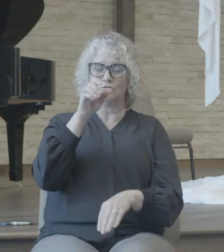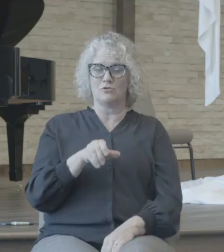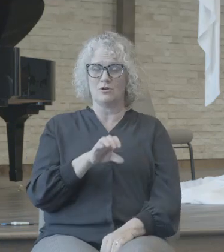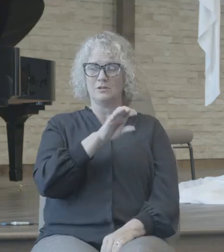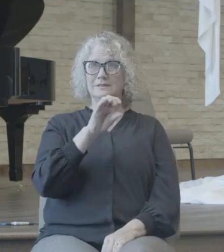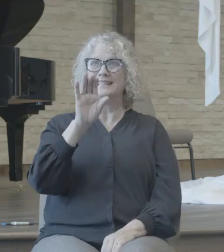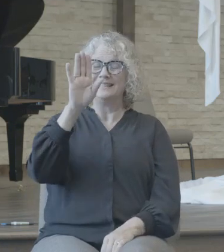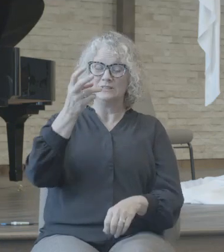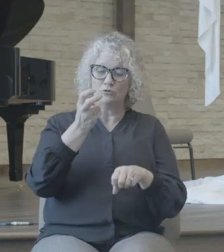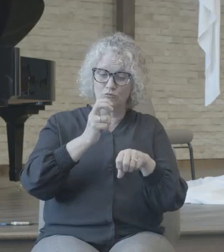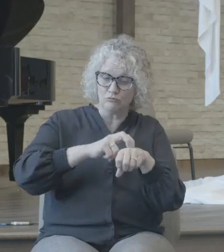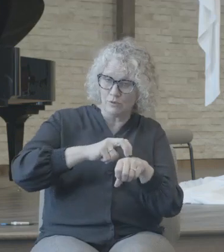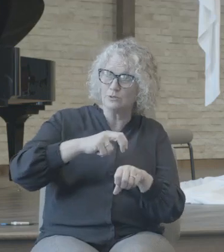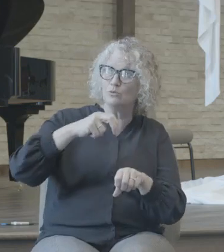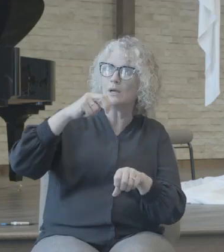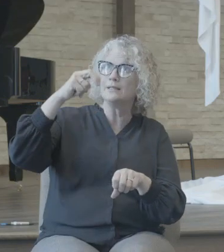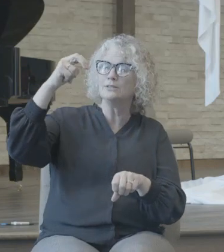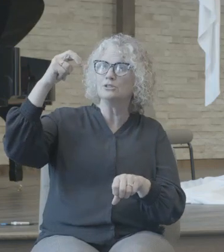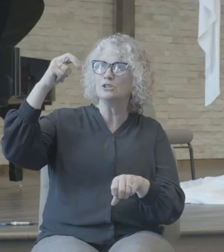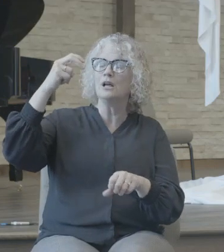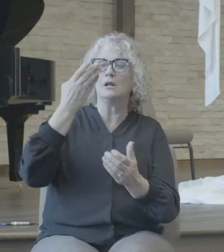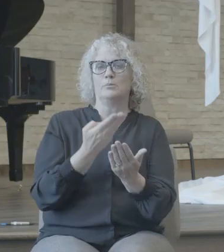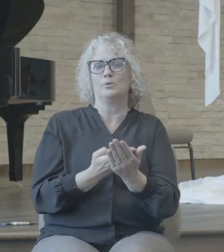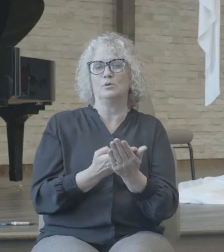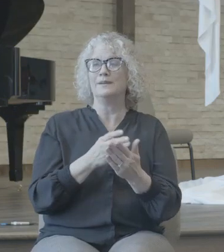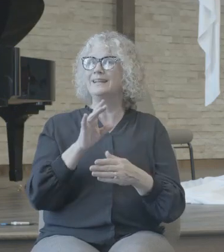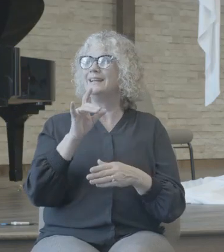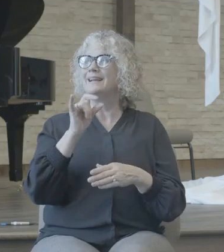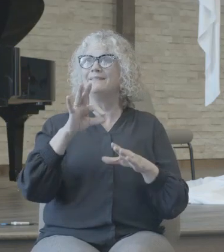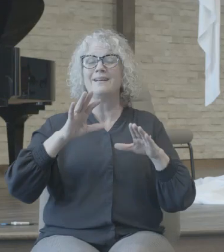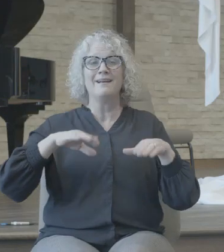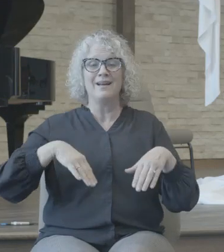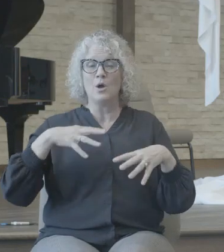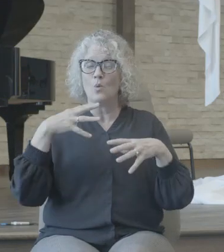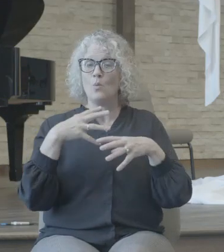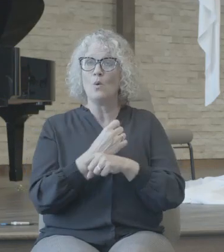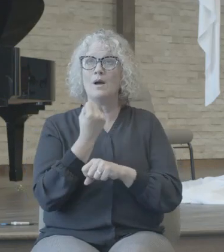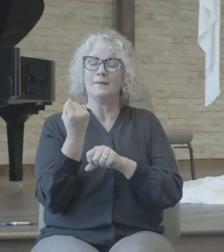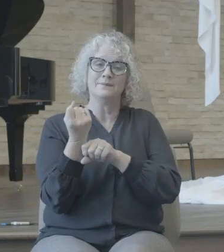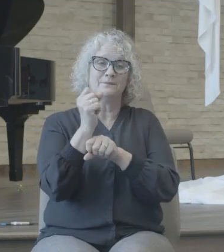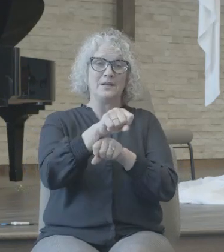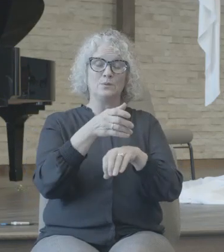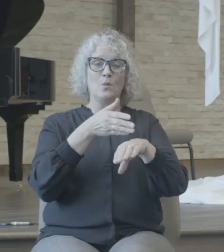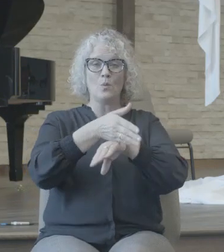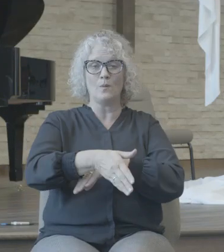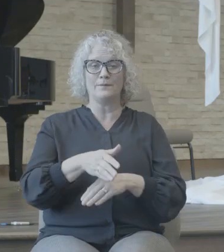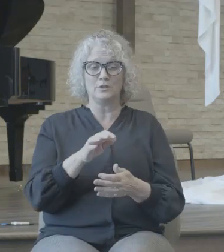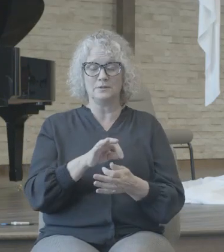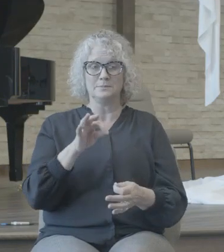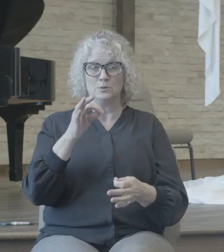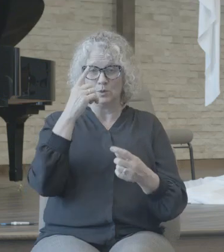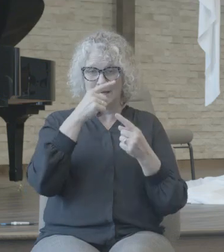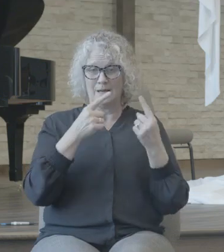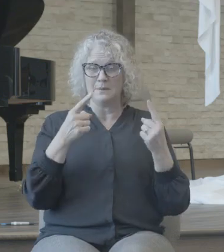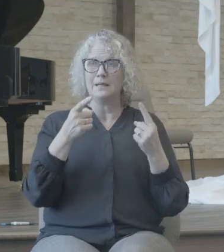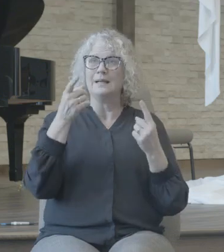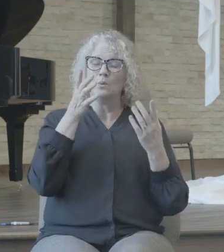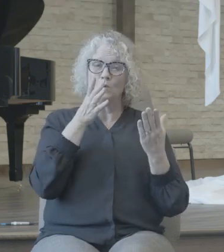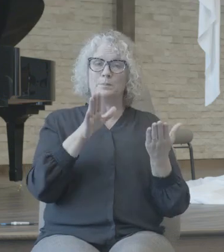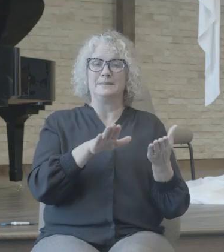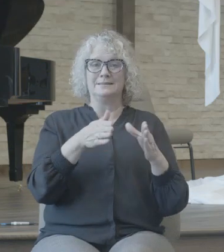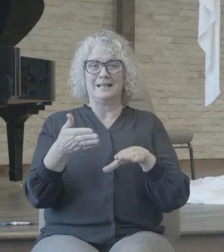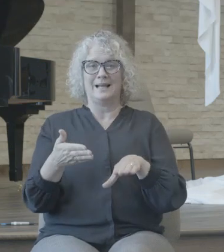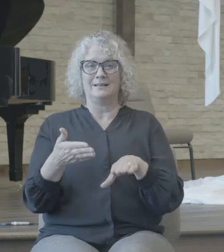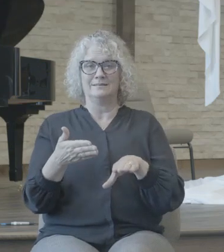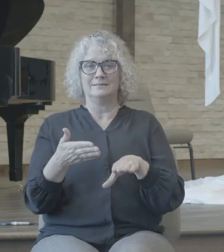it, because if he had not won the victory over our spiritual enemies, he'd be dead today, but he's not. And